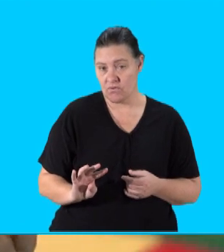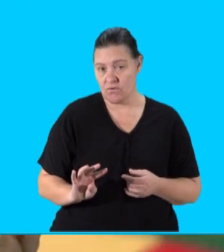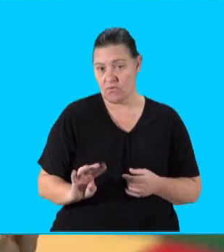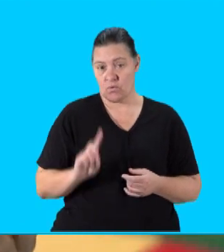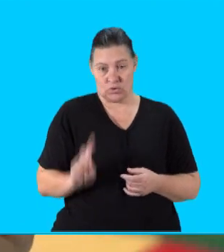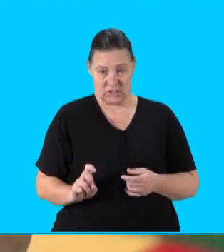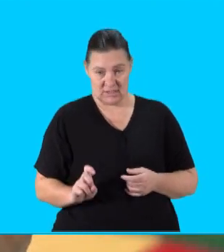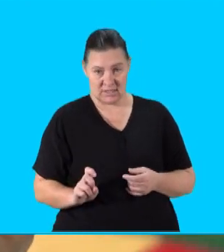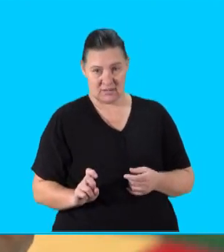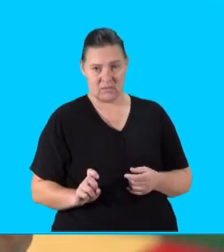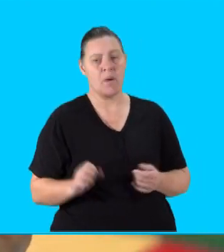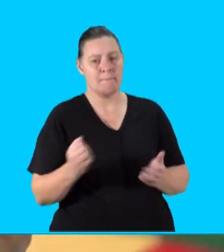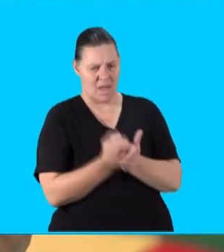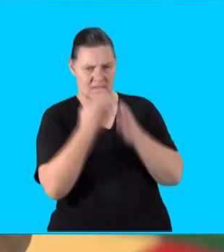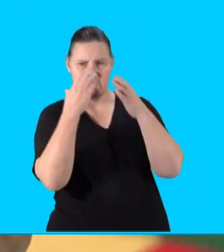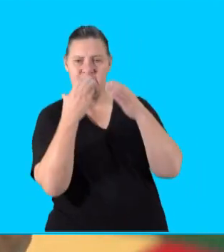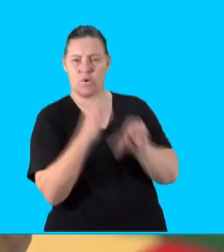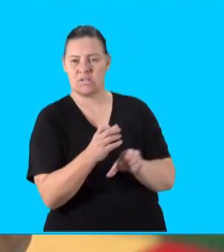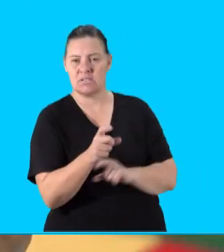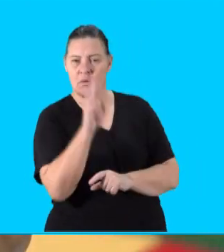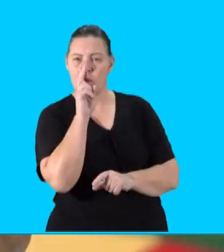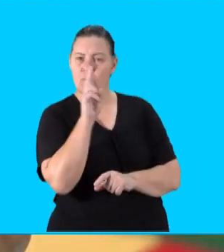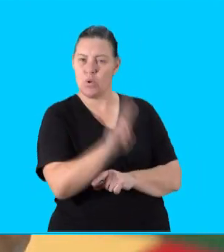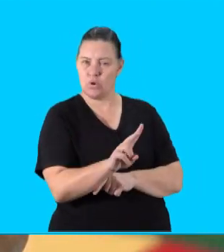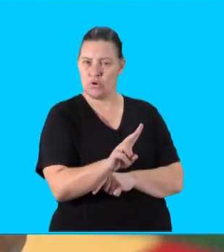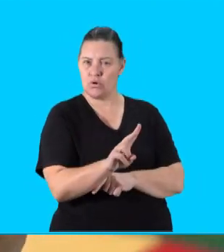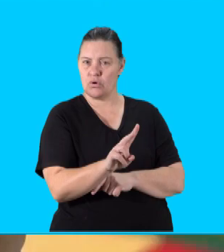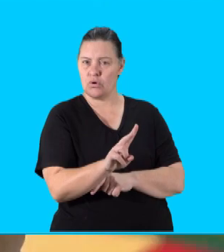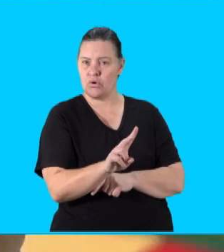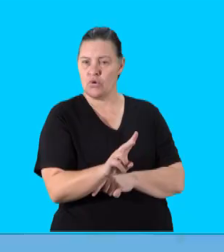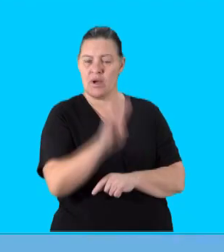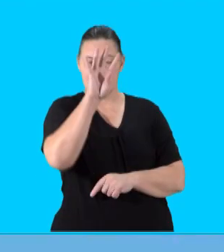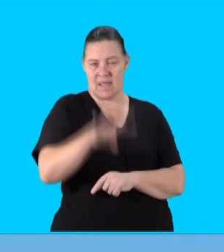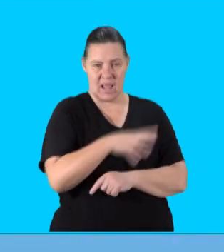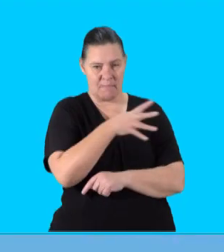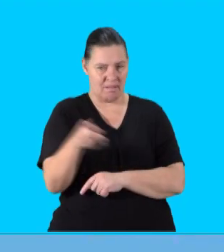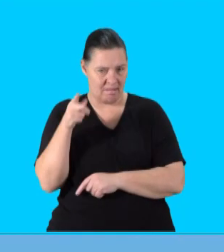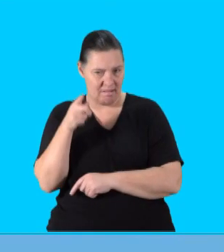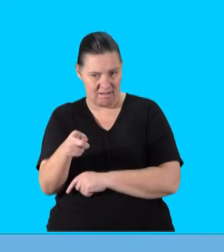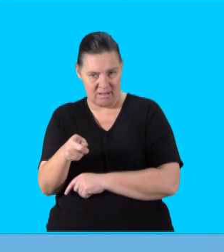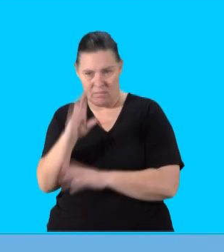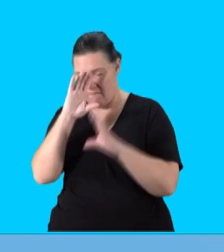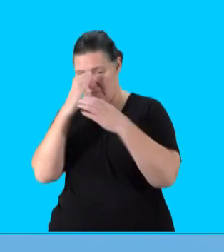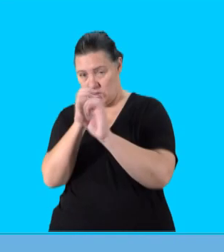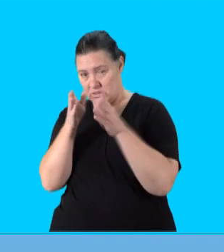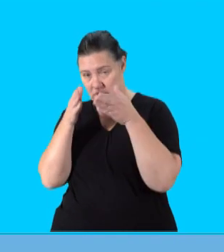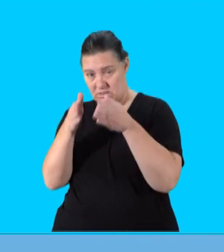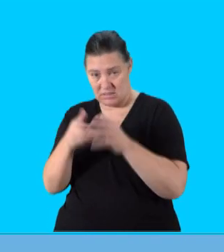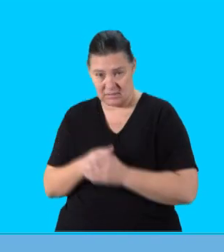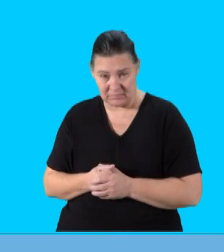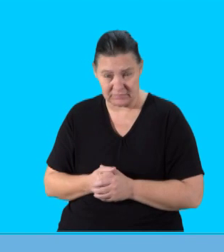now again need to be focusing and looking at our periodic table very